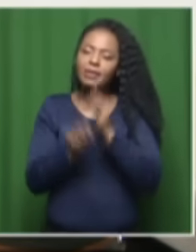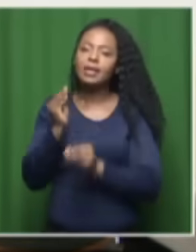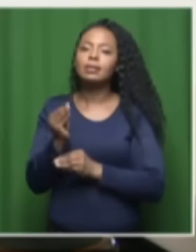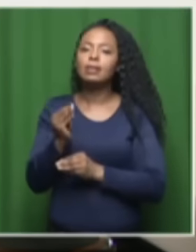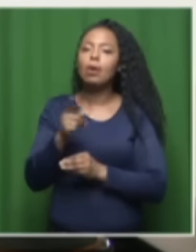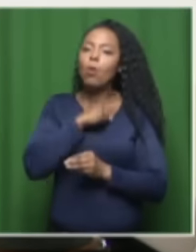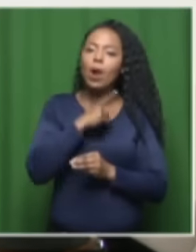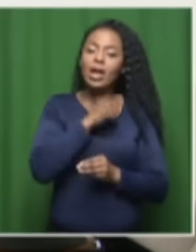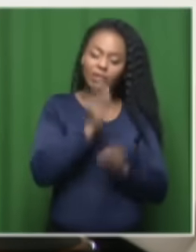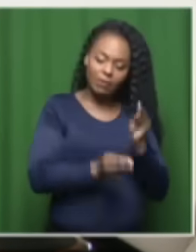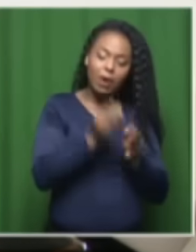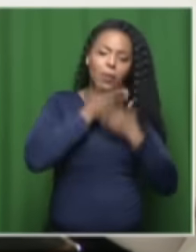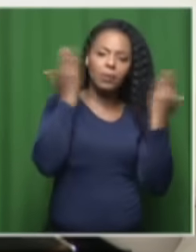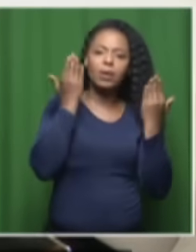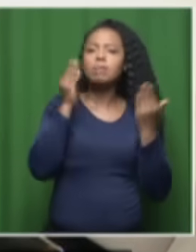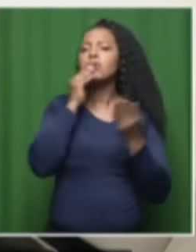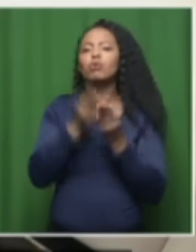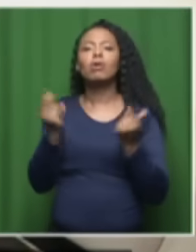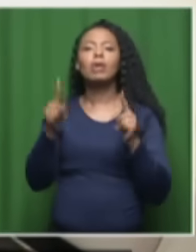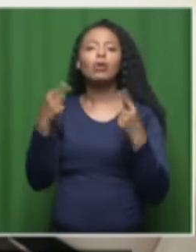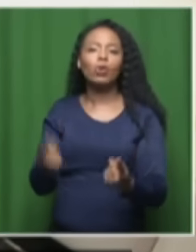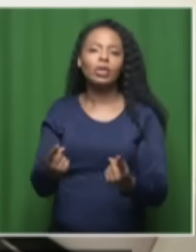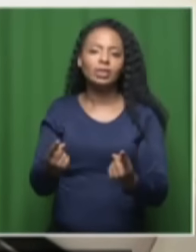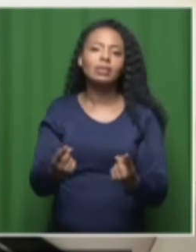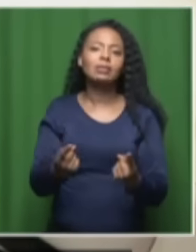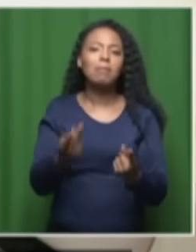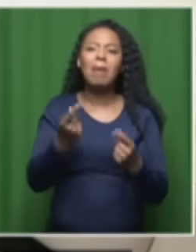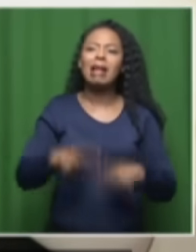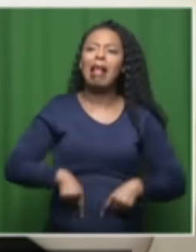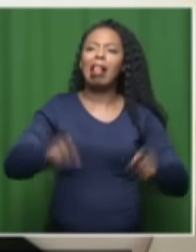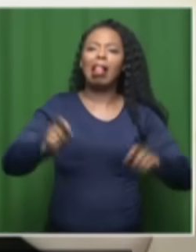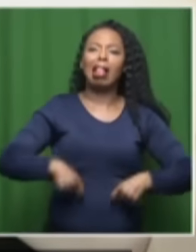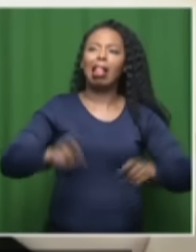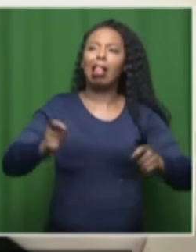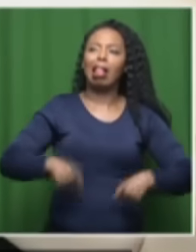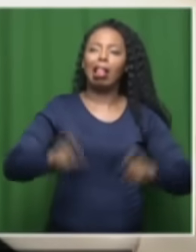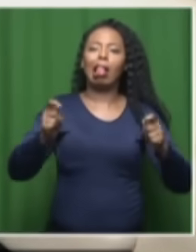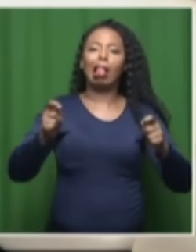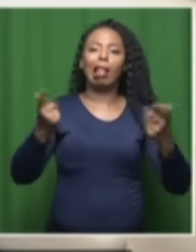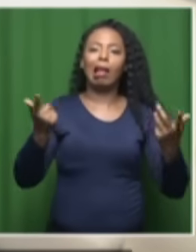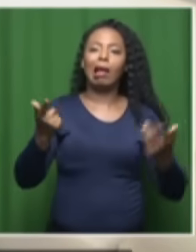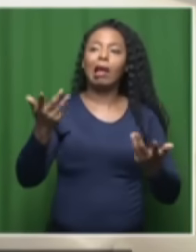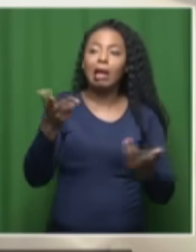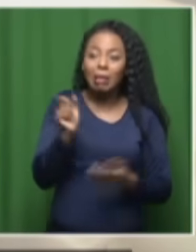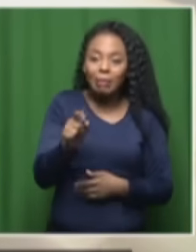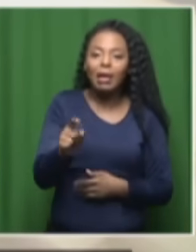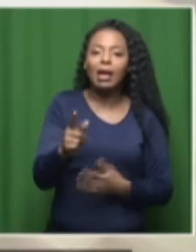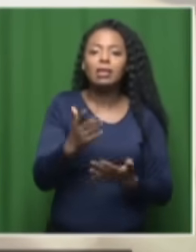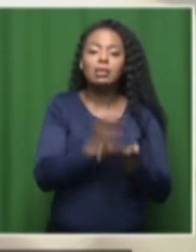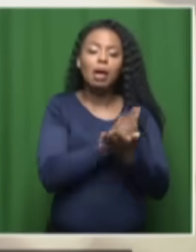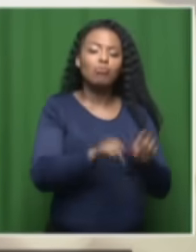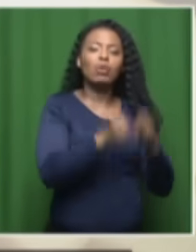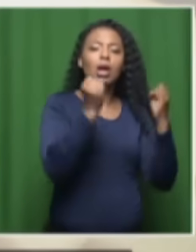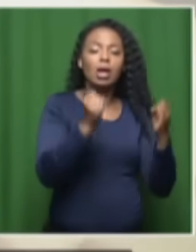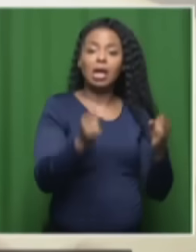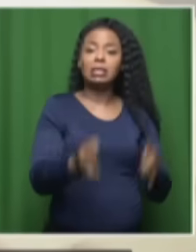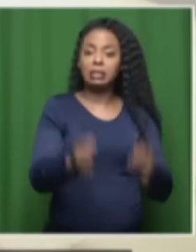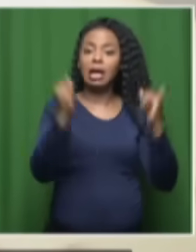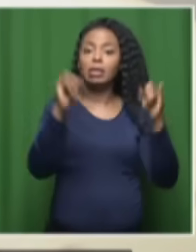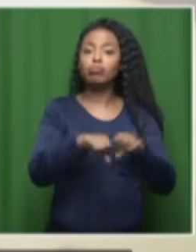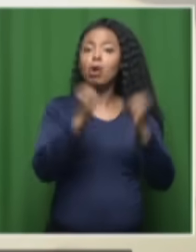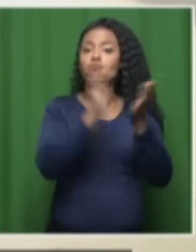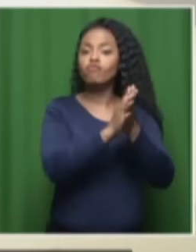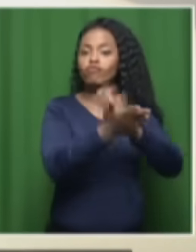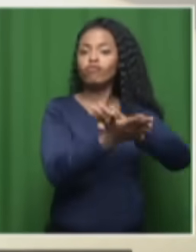maintenance. But now it's extra time, extra money, and some things when they break seriously and you can't fix